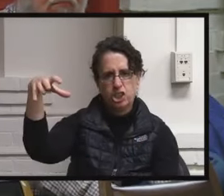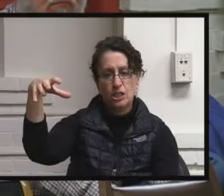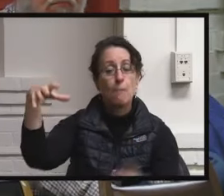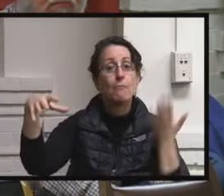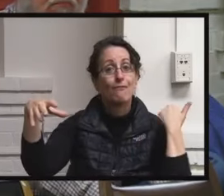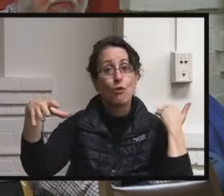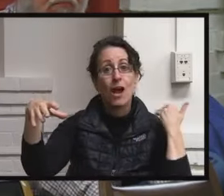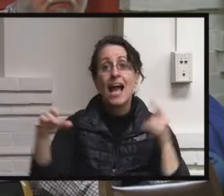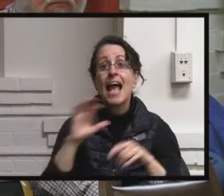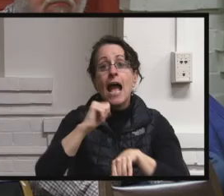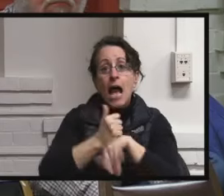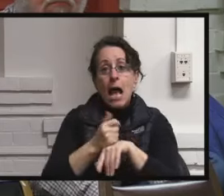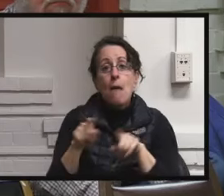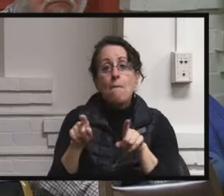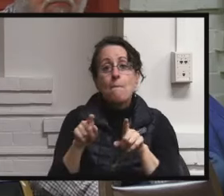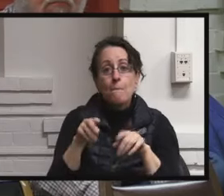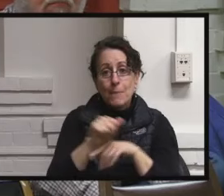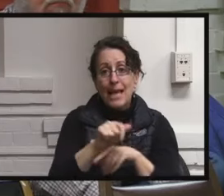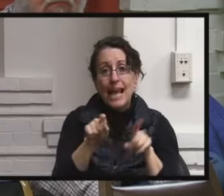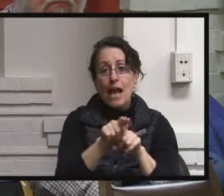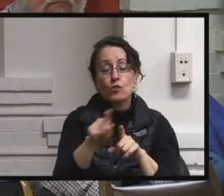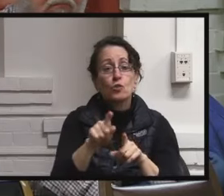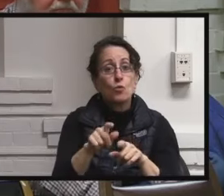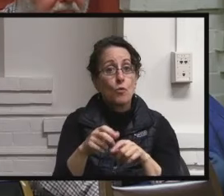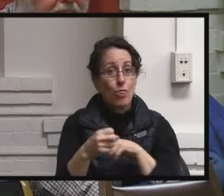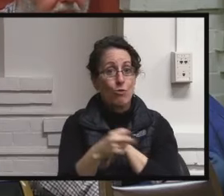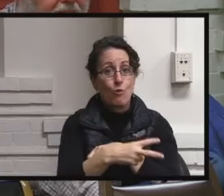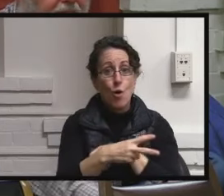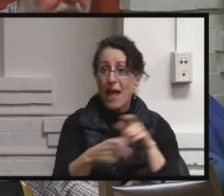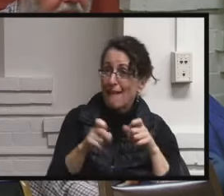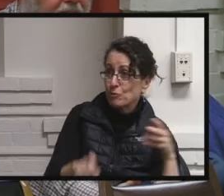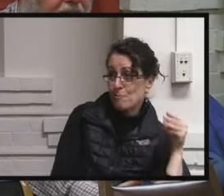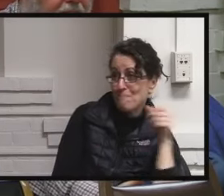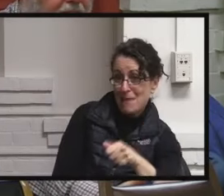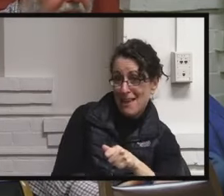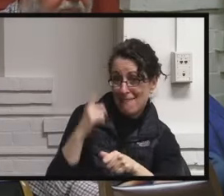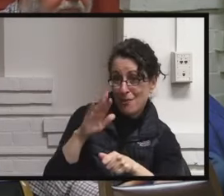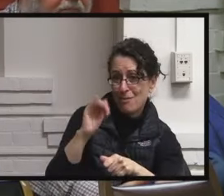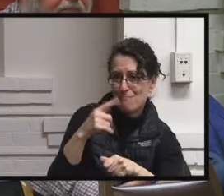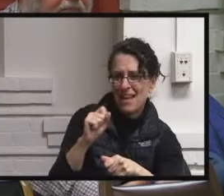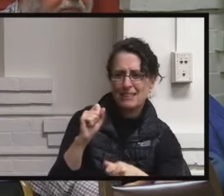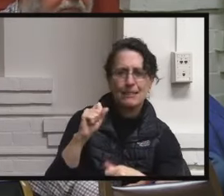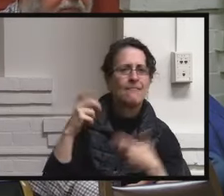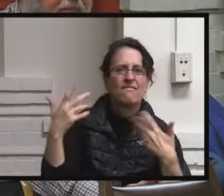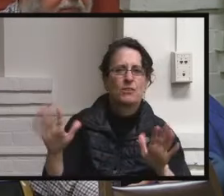overall, we've had a great experience with pay-as-you-throw in Brattleboro and Vernon.